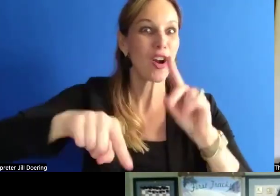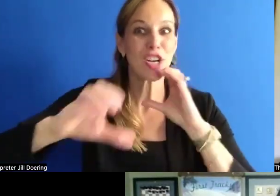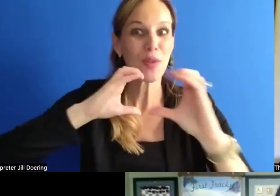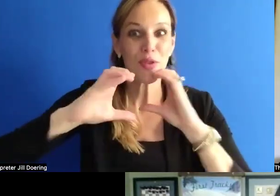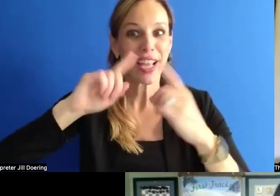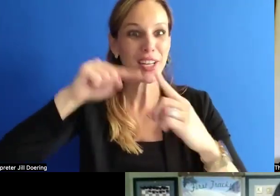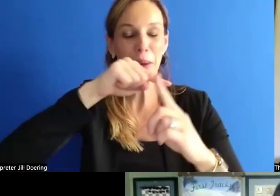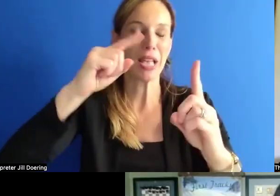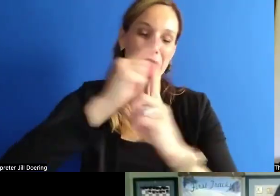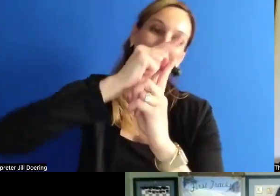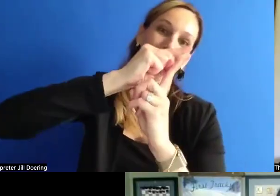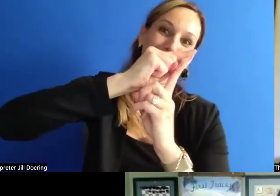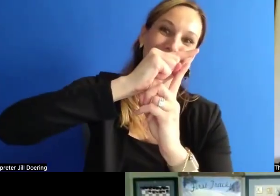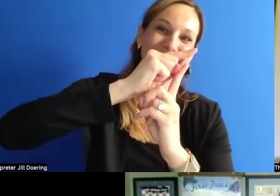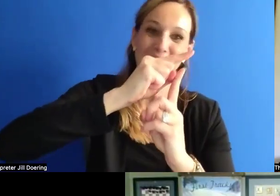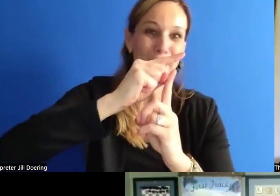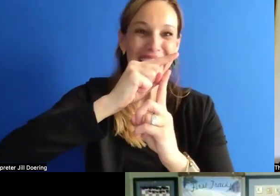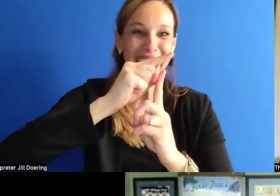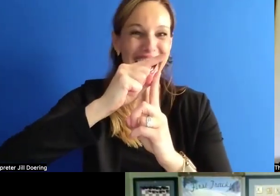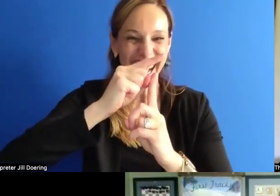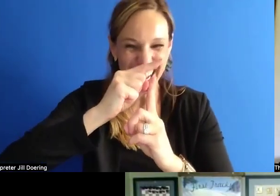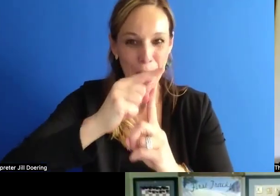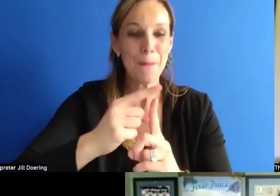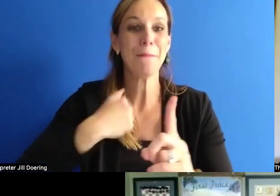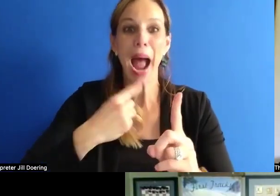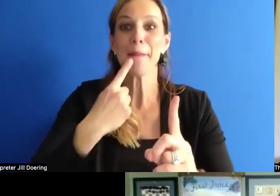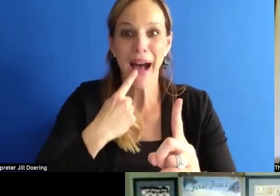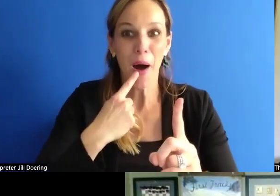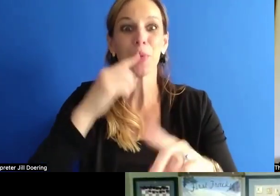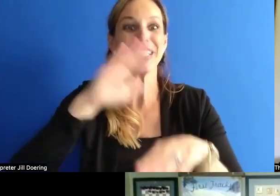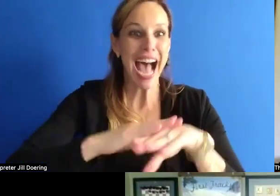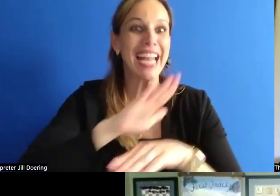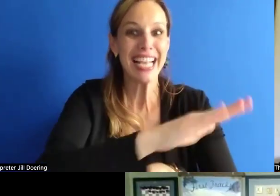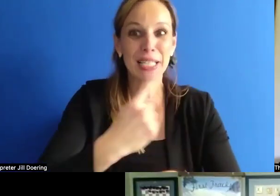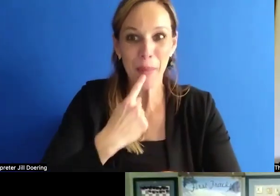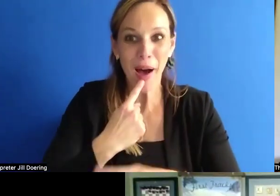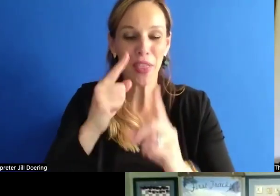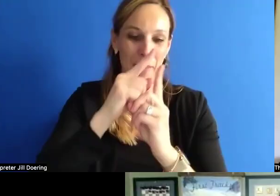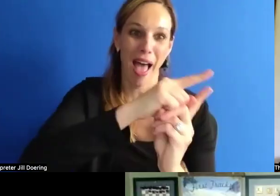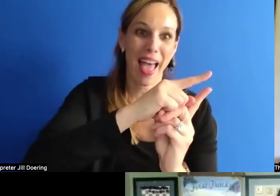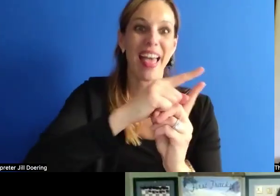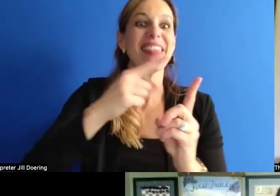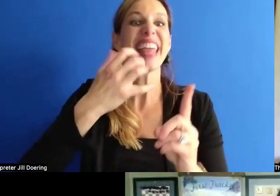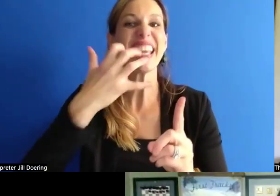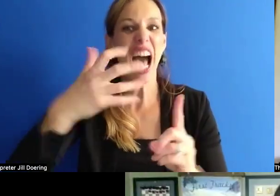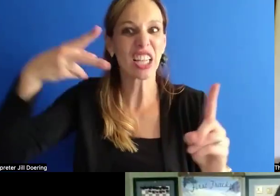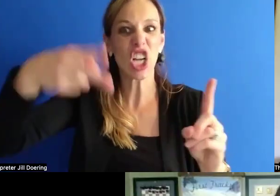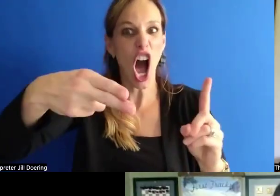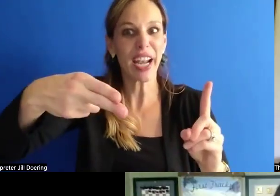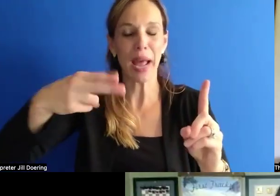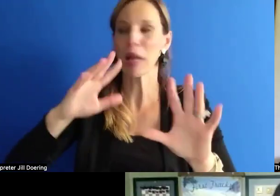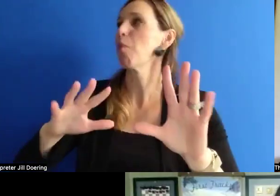I was stuck and I couldn't move because my mouth was on his mouth. And so they yelled cut and I was like,